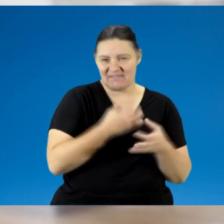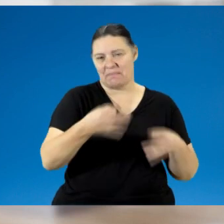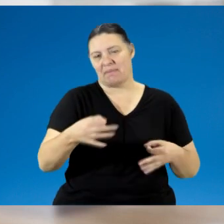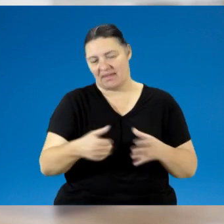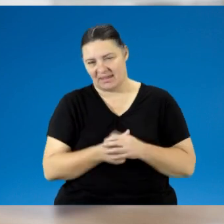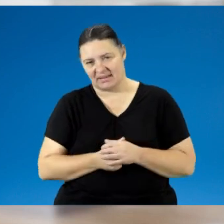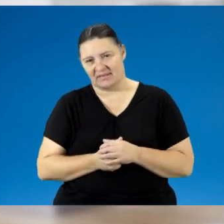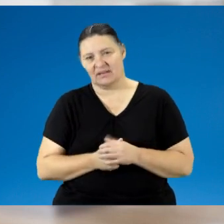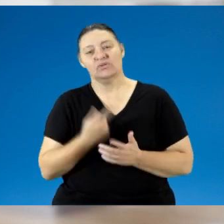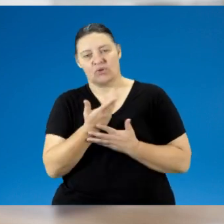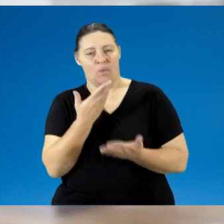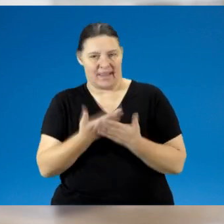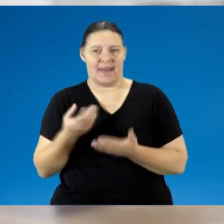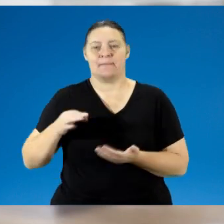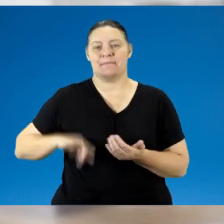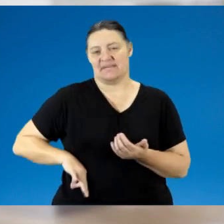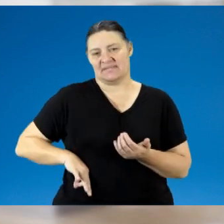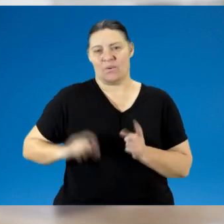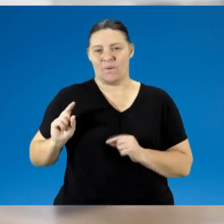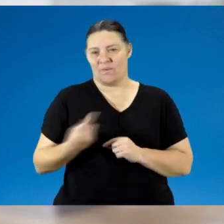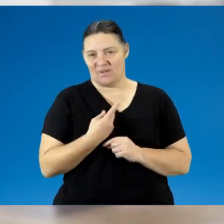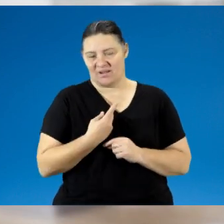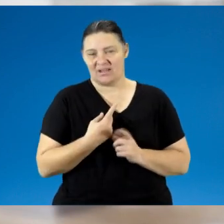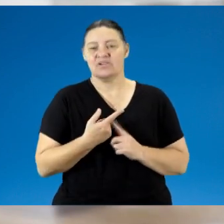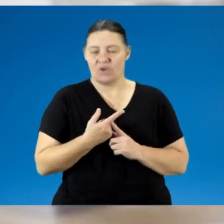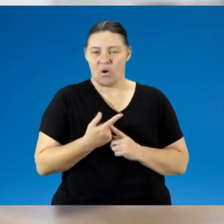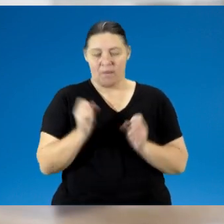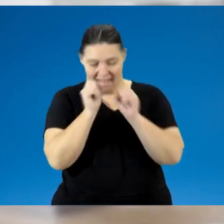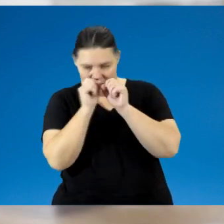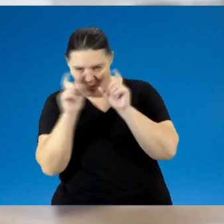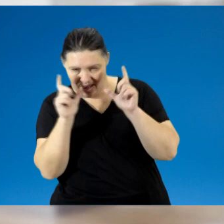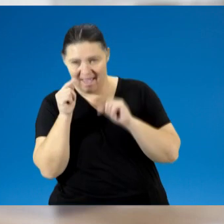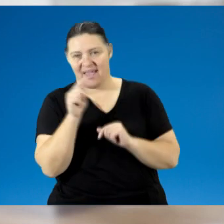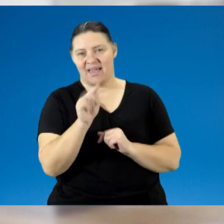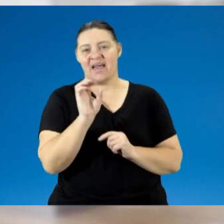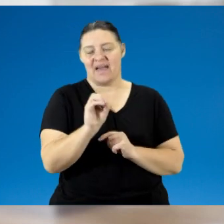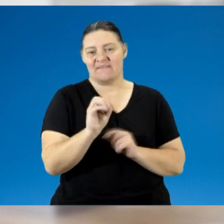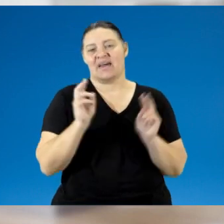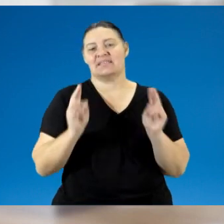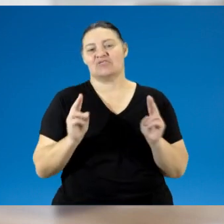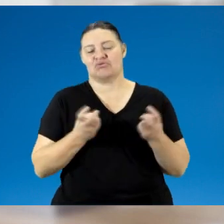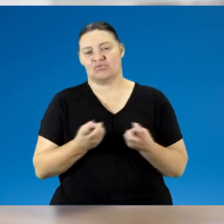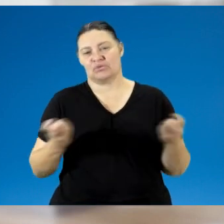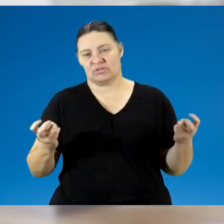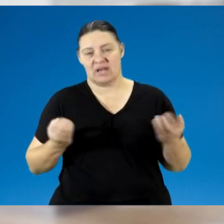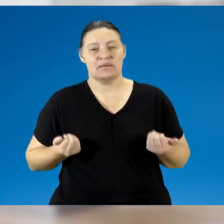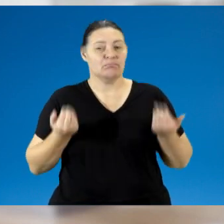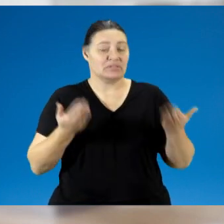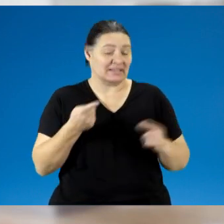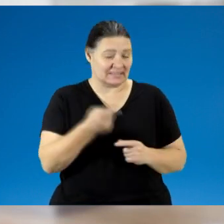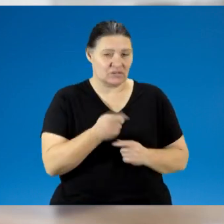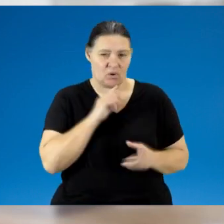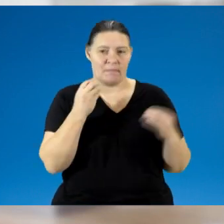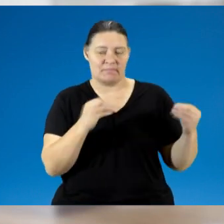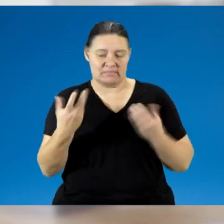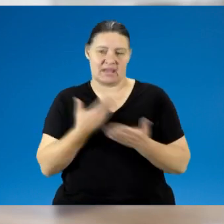the paper. So we will benefit being consciously aware of the natural resources and preserving them